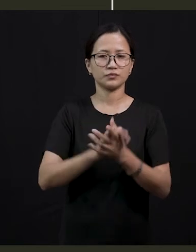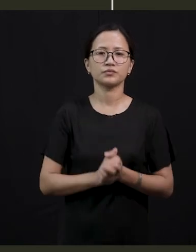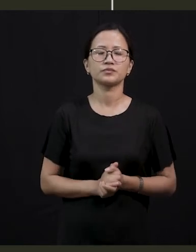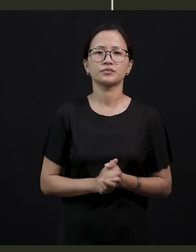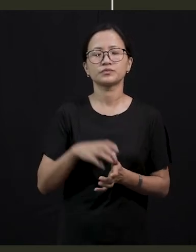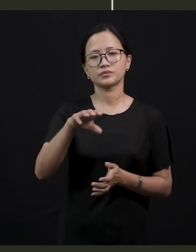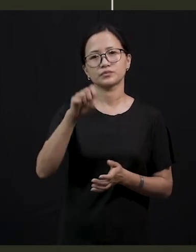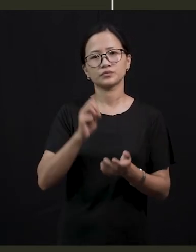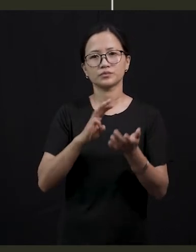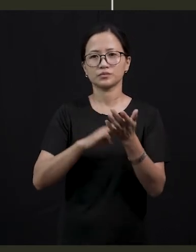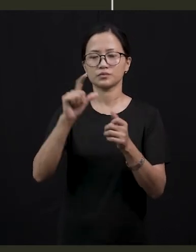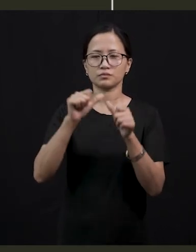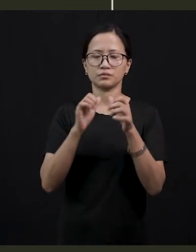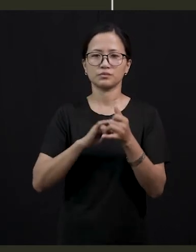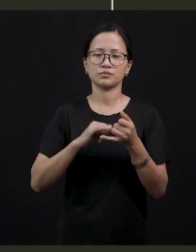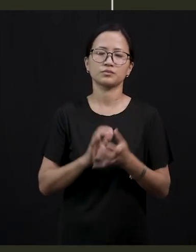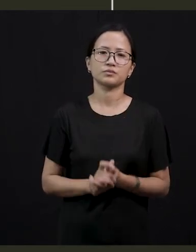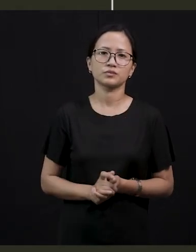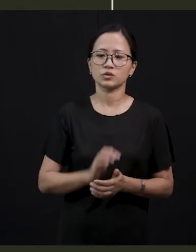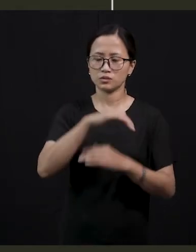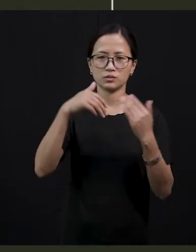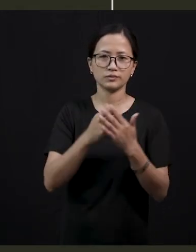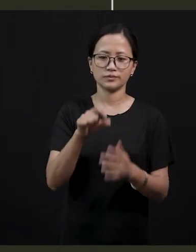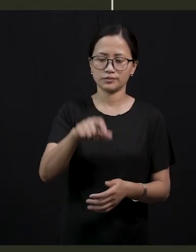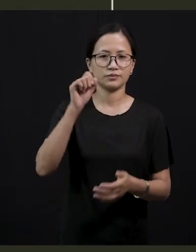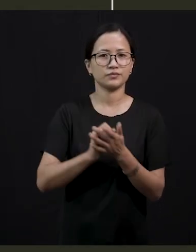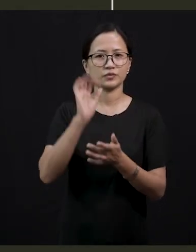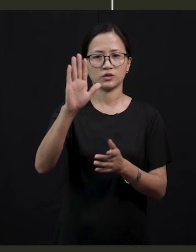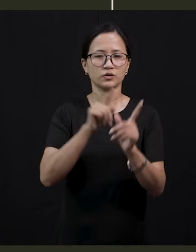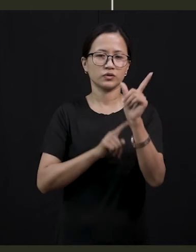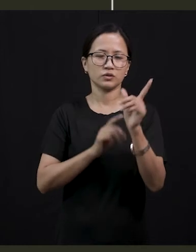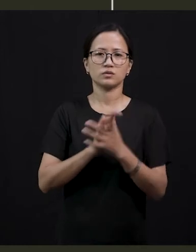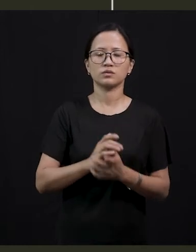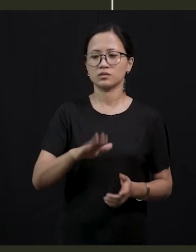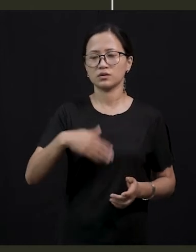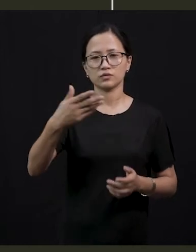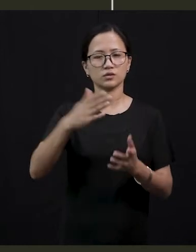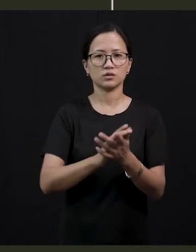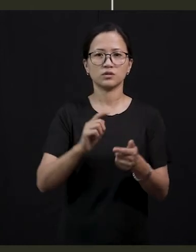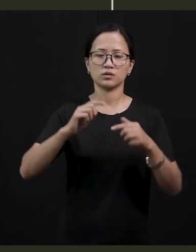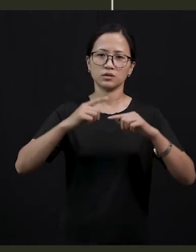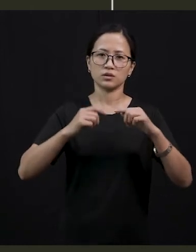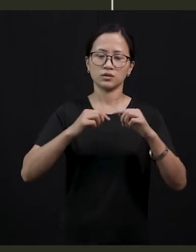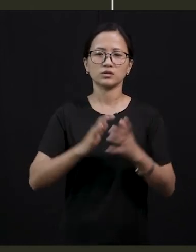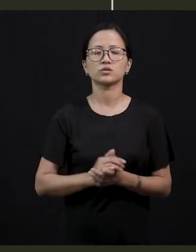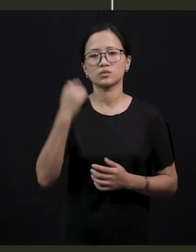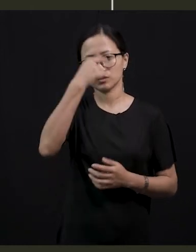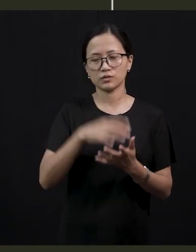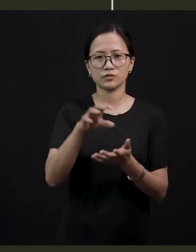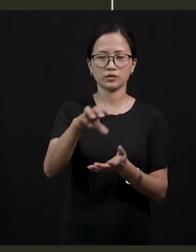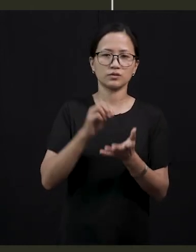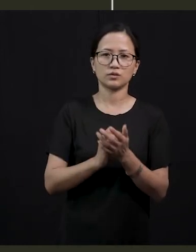MLA if he gets the majority votes. They are all of them elected for 5 years. After the election, whoever gets